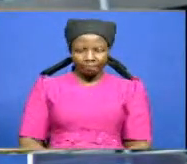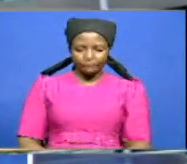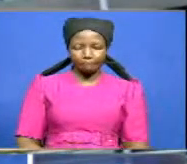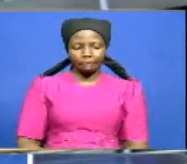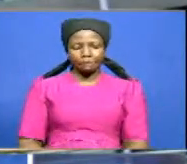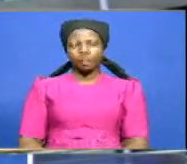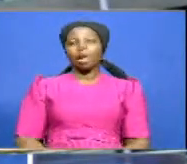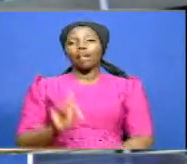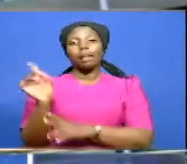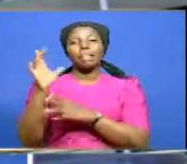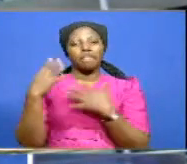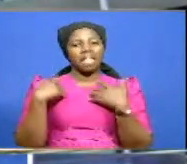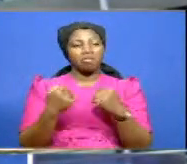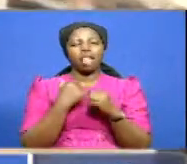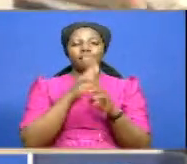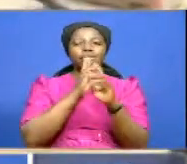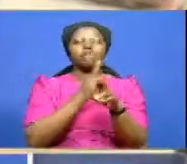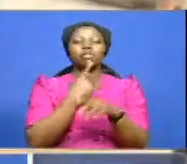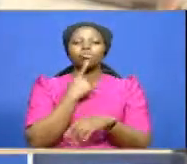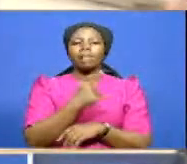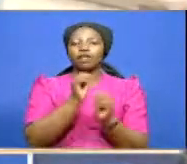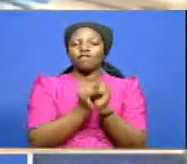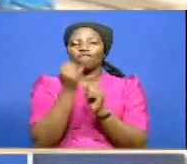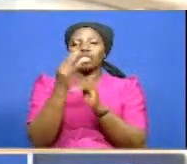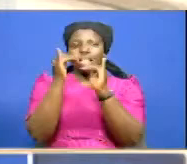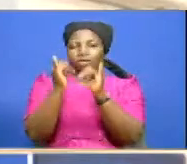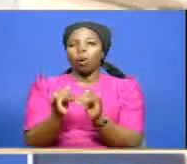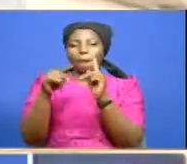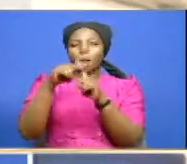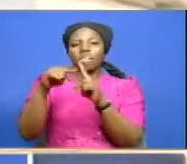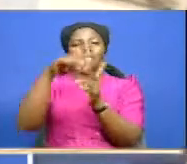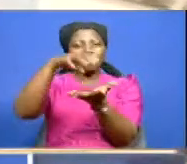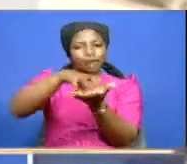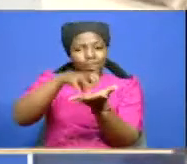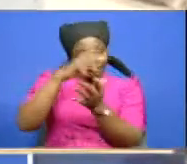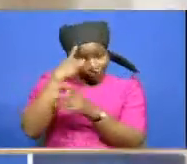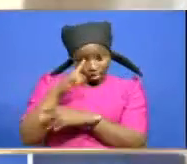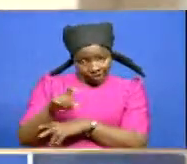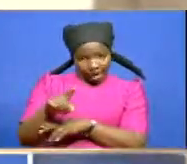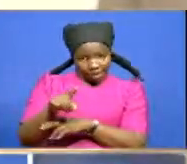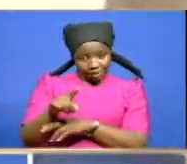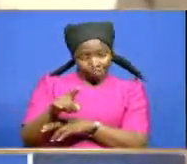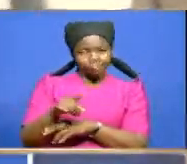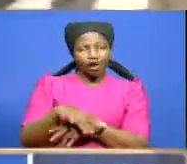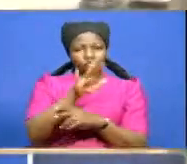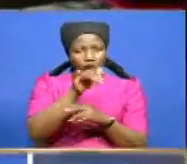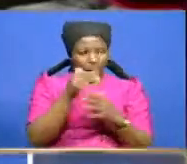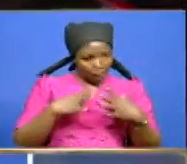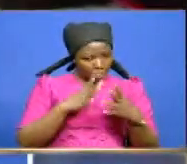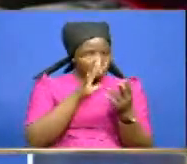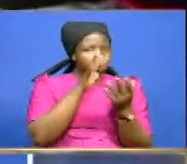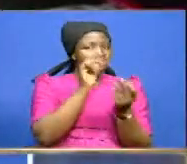The Ministry of Health has reported 114 new positive cases for the virus from a sample size